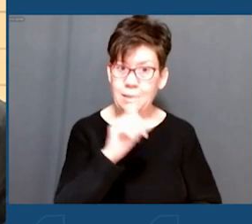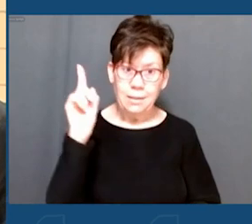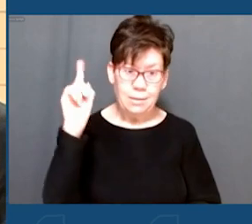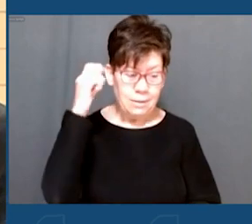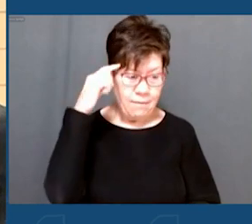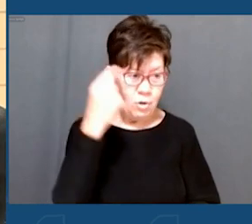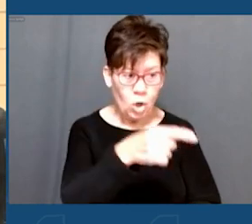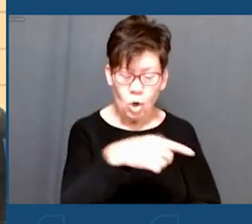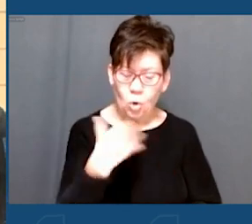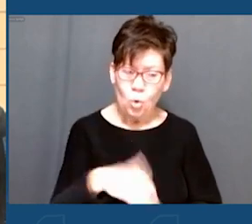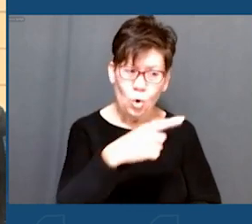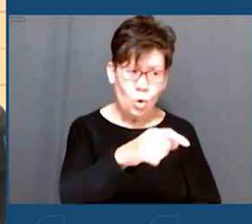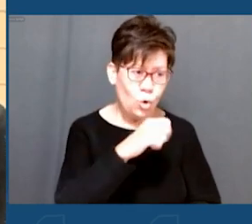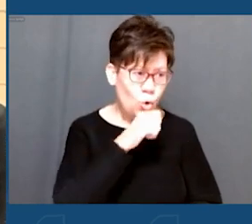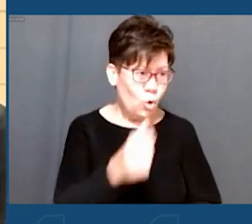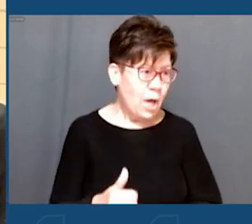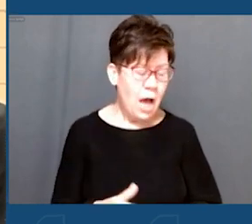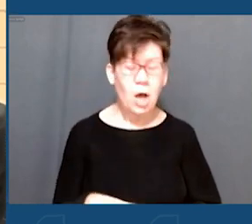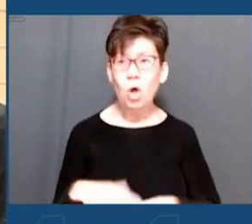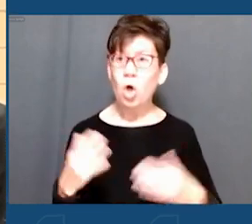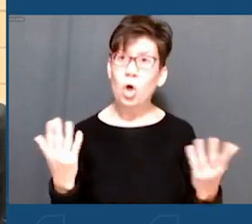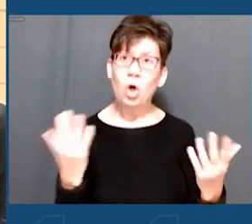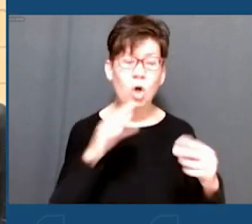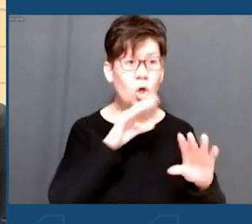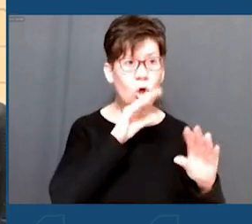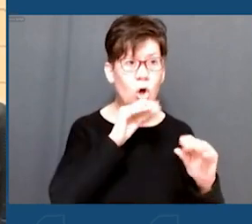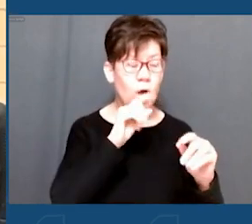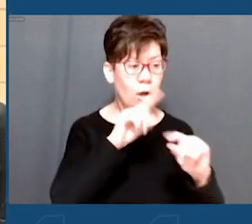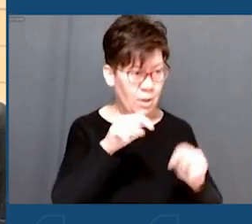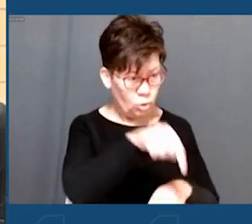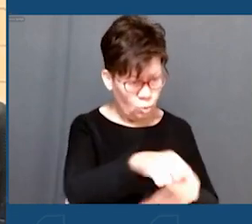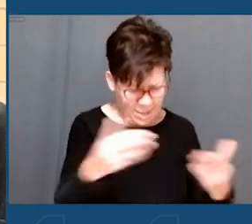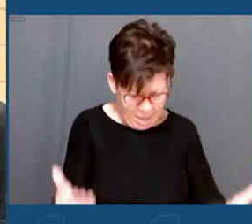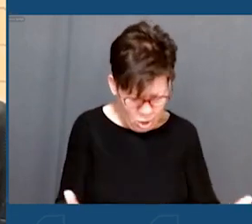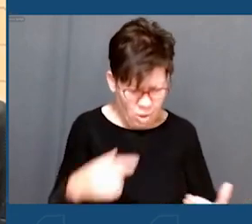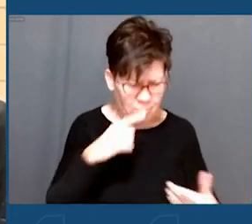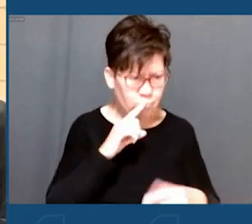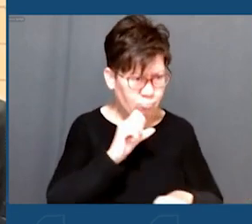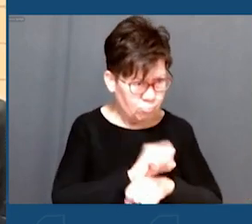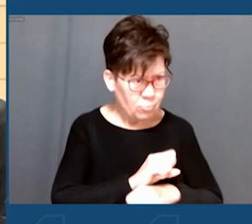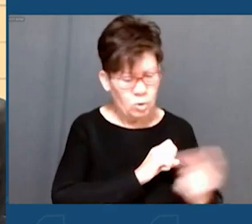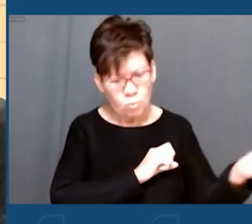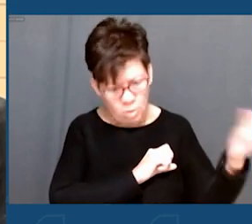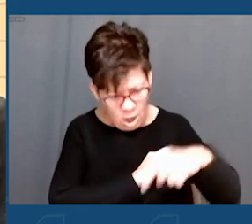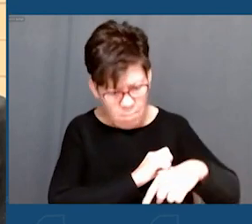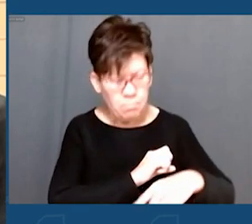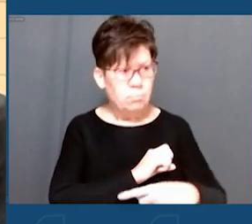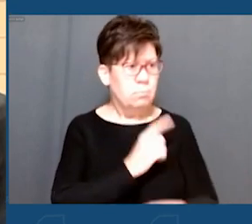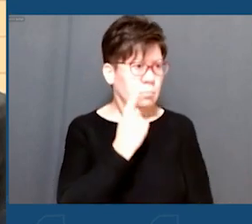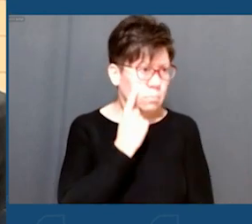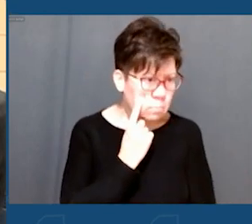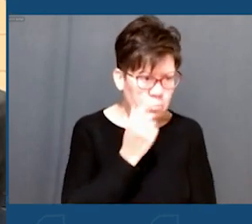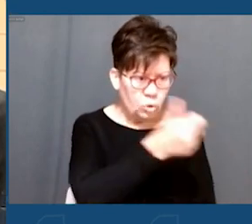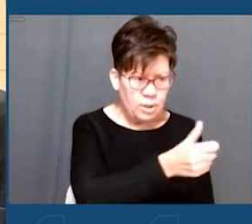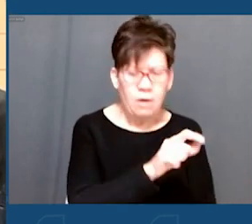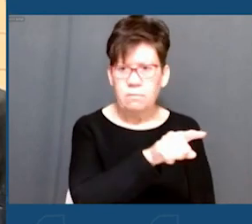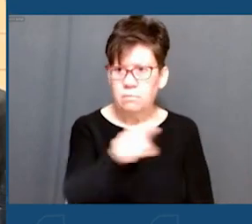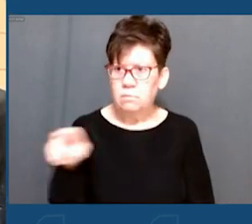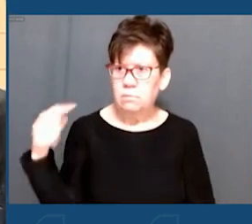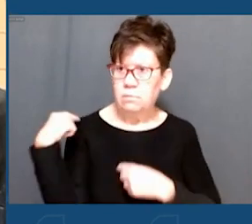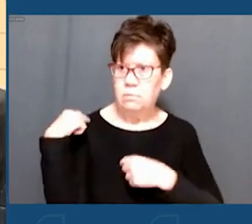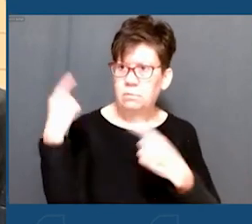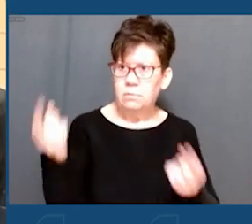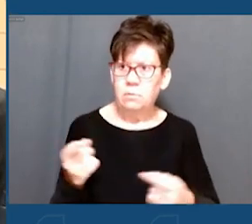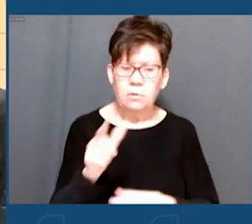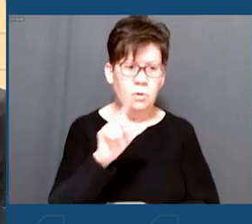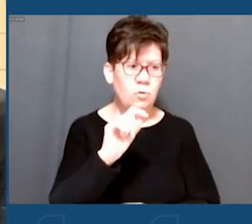through bad, and I really want to thank you for being on the ground, and that's something you've done continuously from your time of being lieutenant